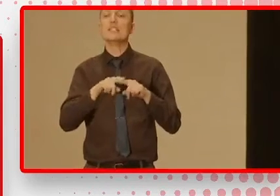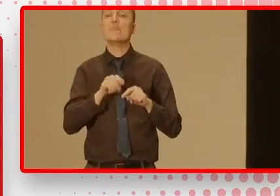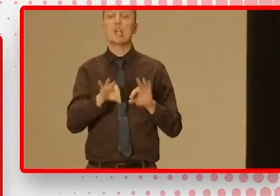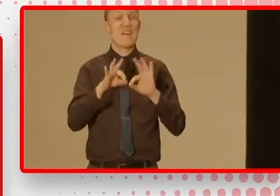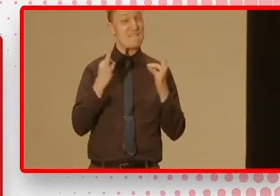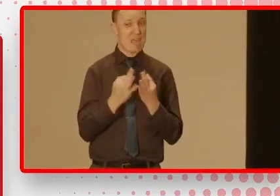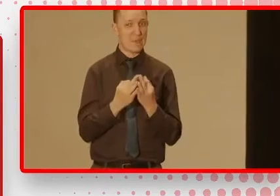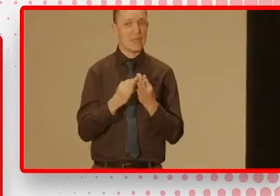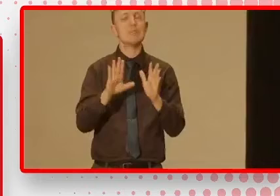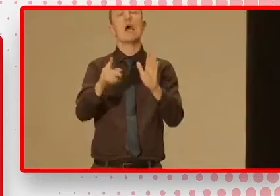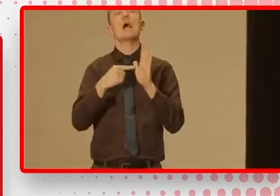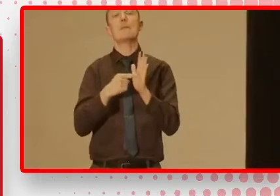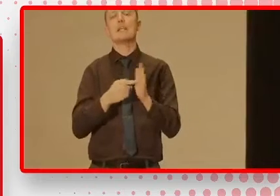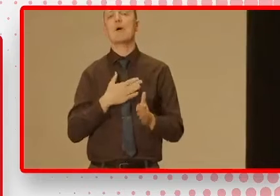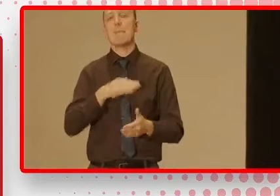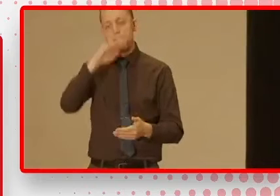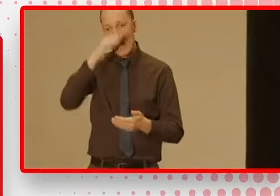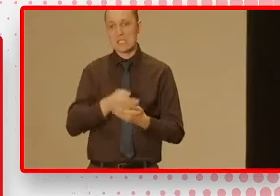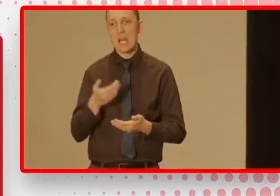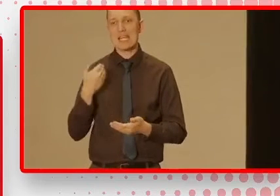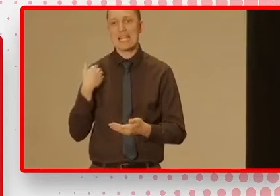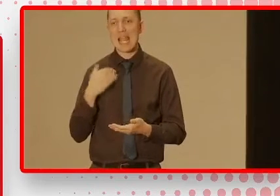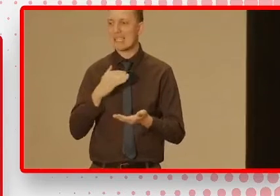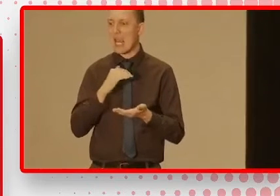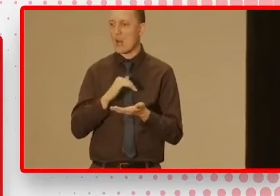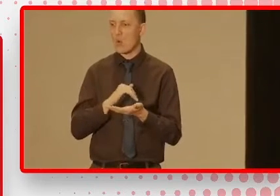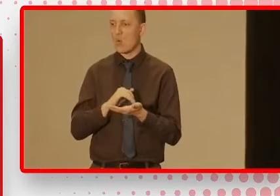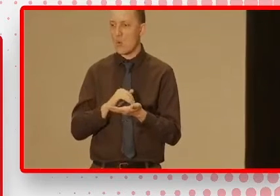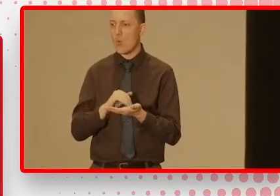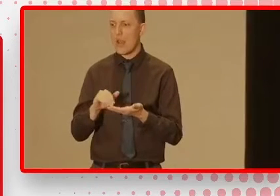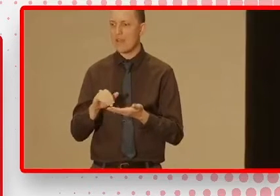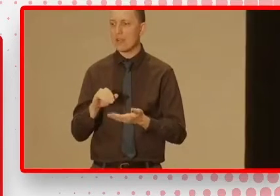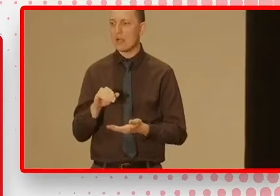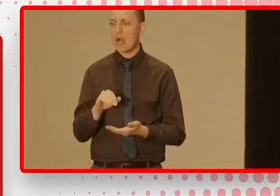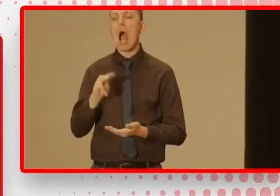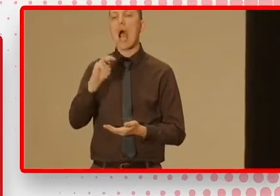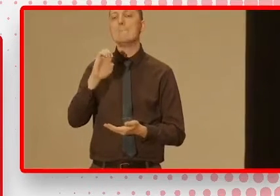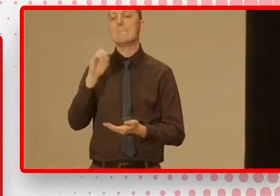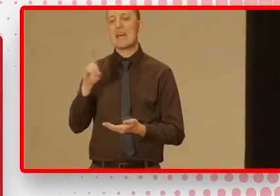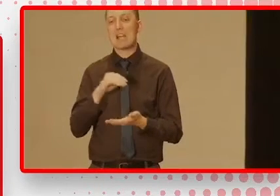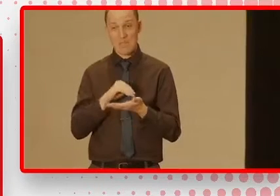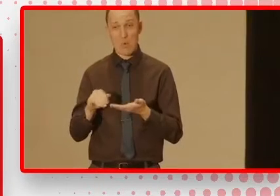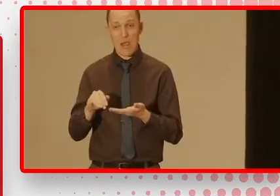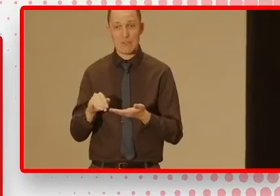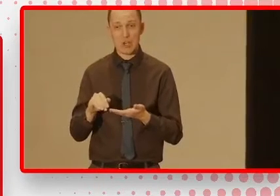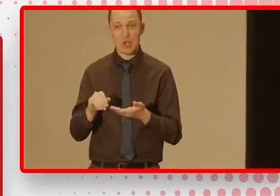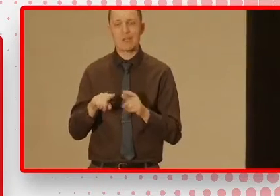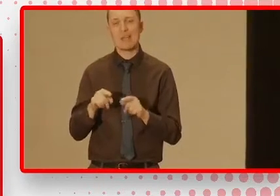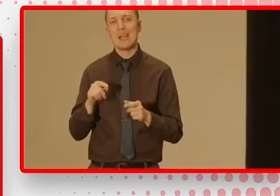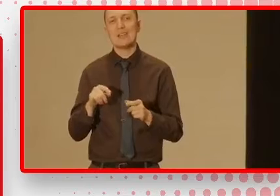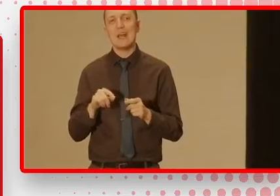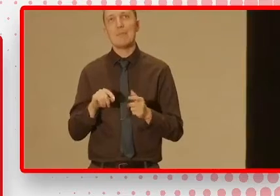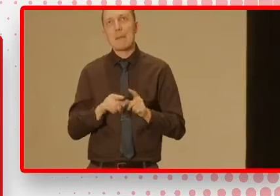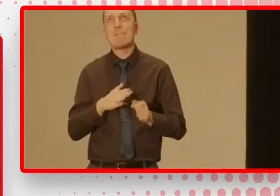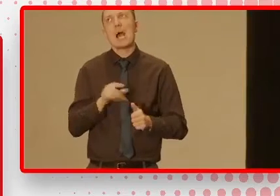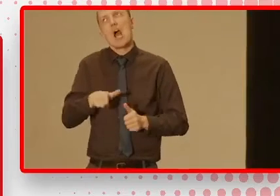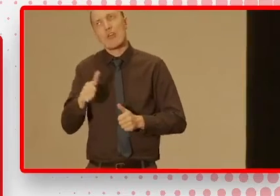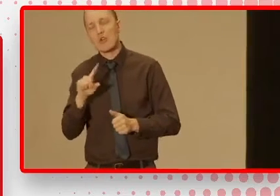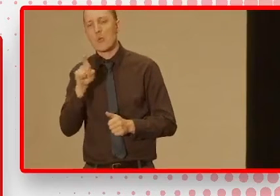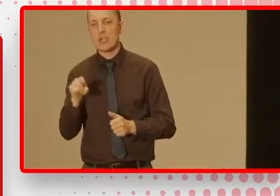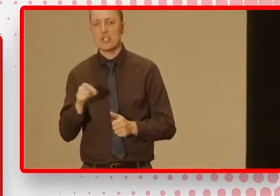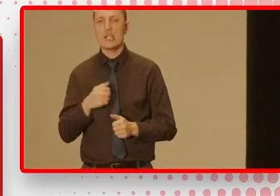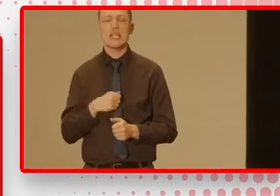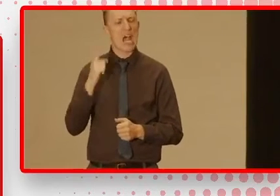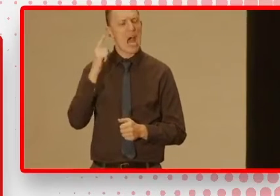son, he has the med waiver, so he qualifies for Medicaid, but that's because of the med waiver. And then the other question, I've heard